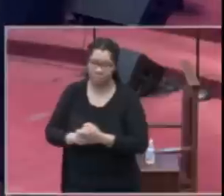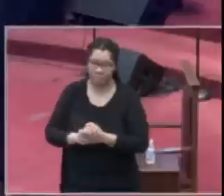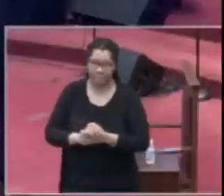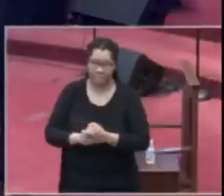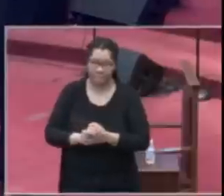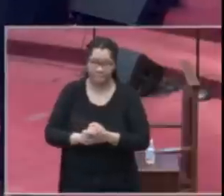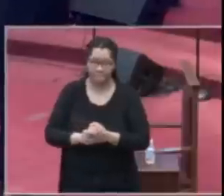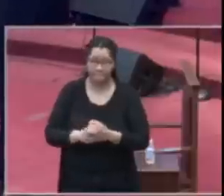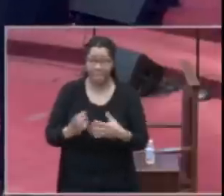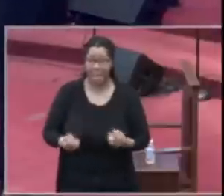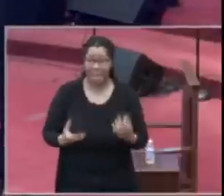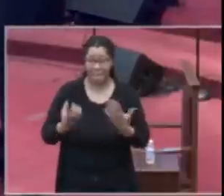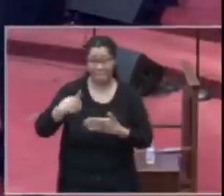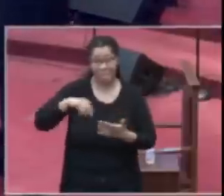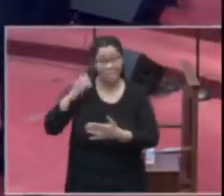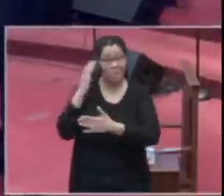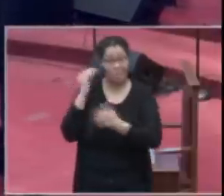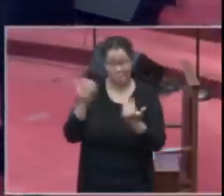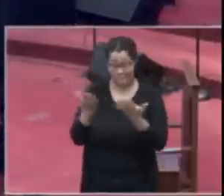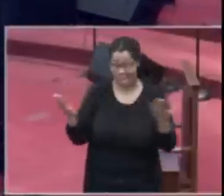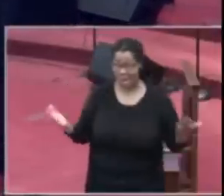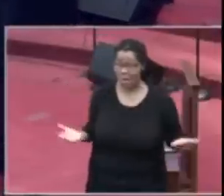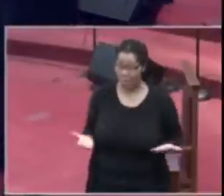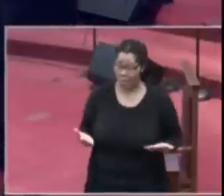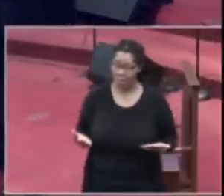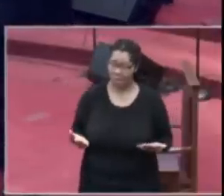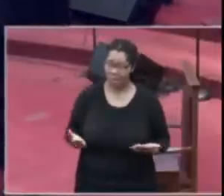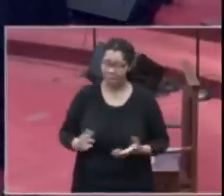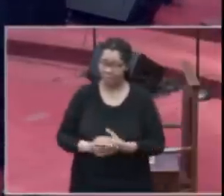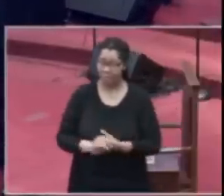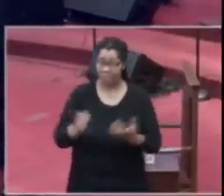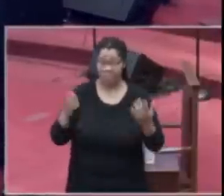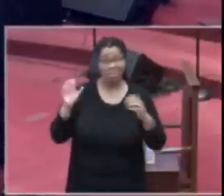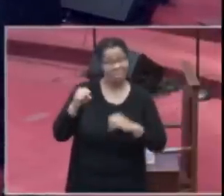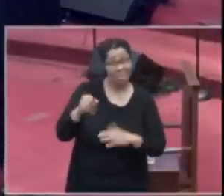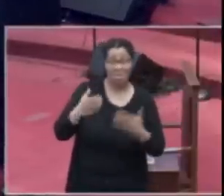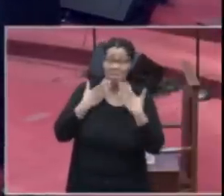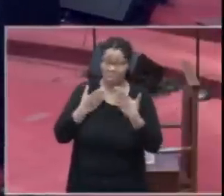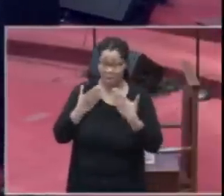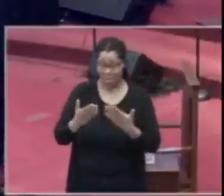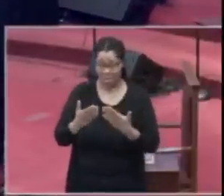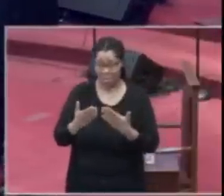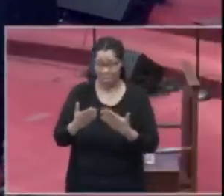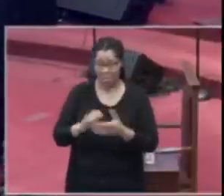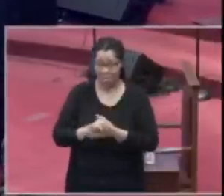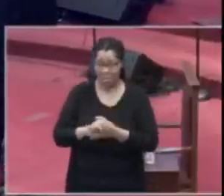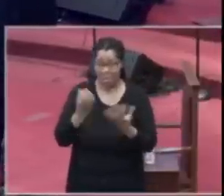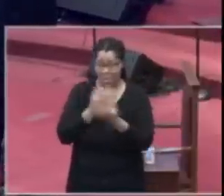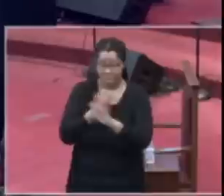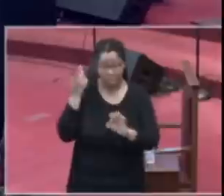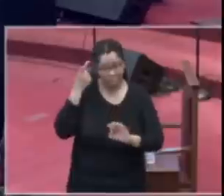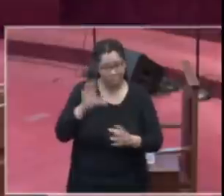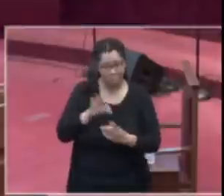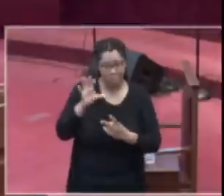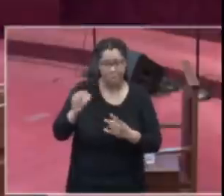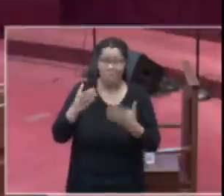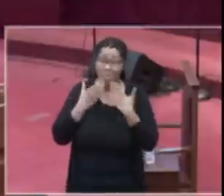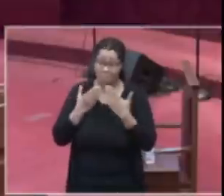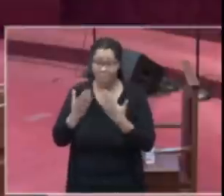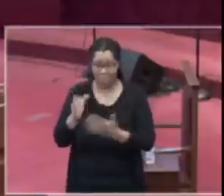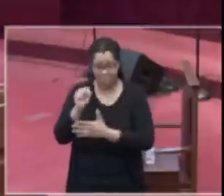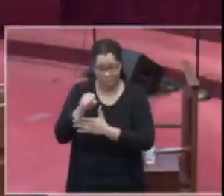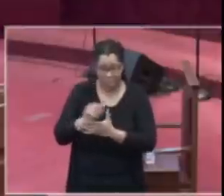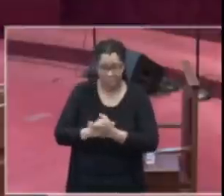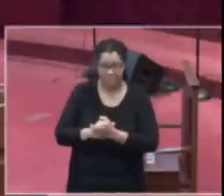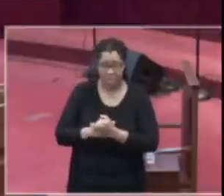how many of us know in this room that while you are grateful that God has given you the freedom of choice, you also